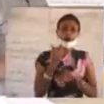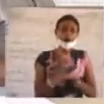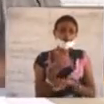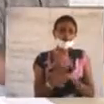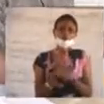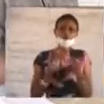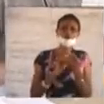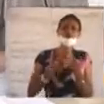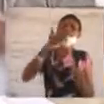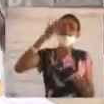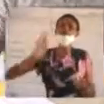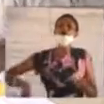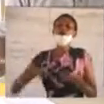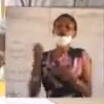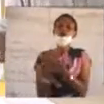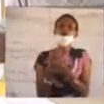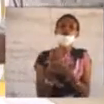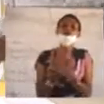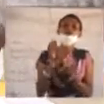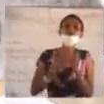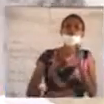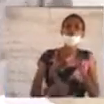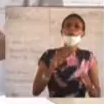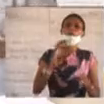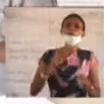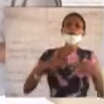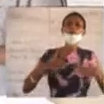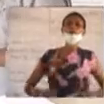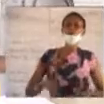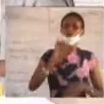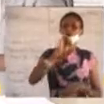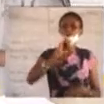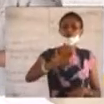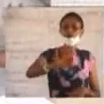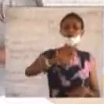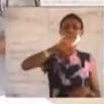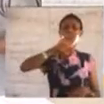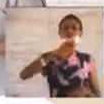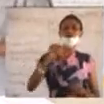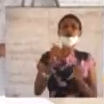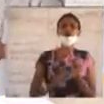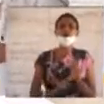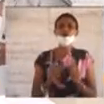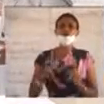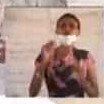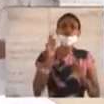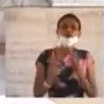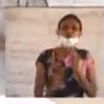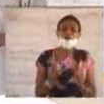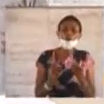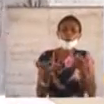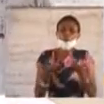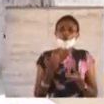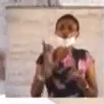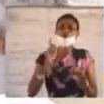alone with your mates, peer group, you are susceptible to, abusing